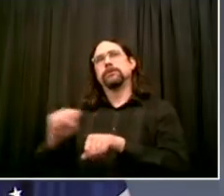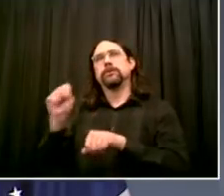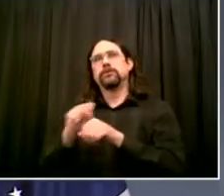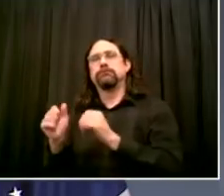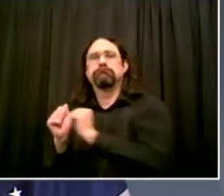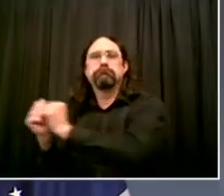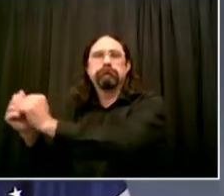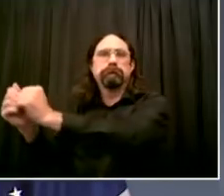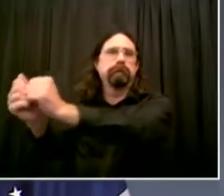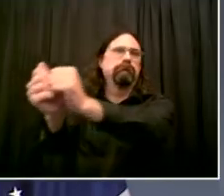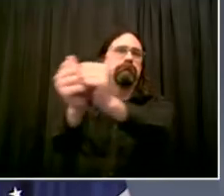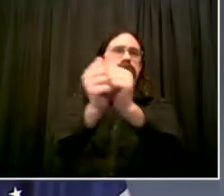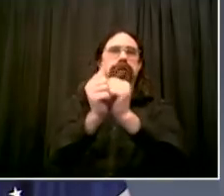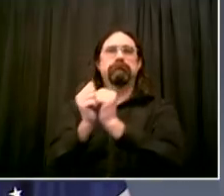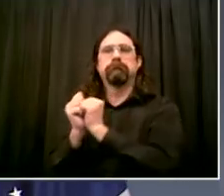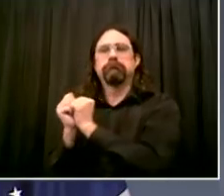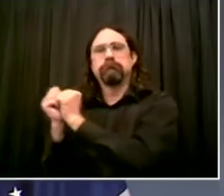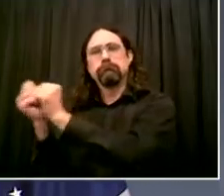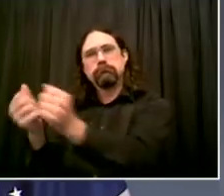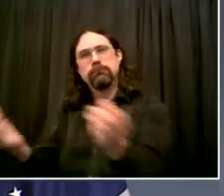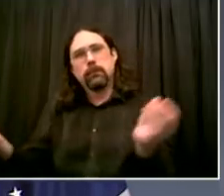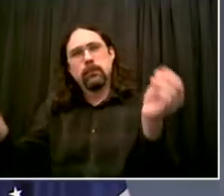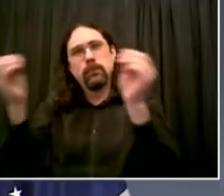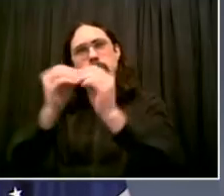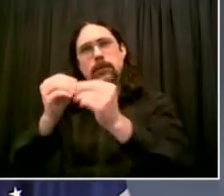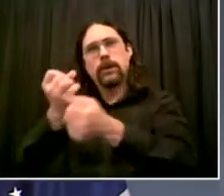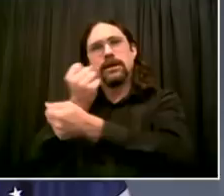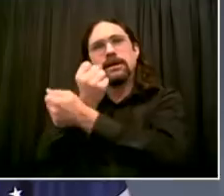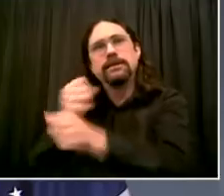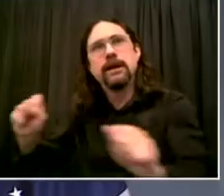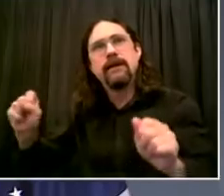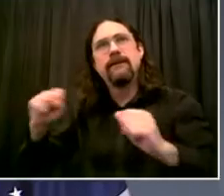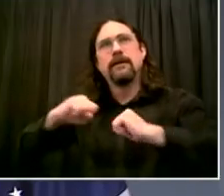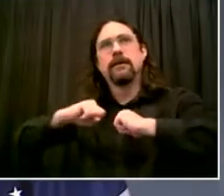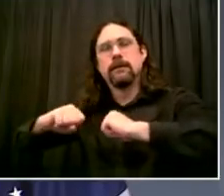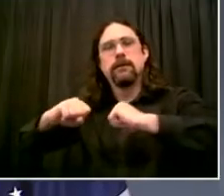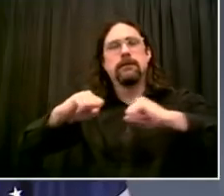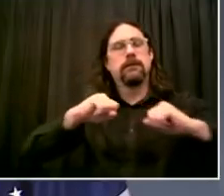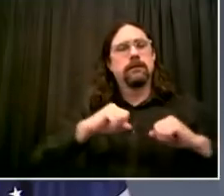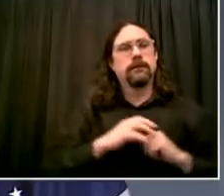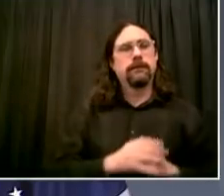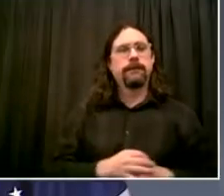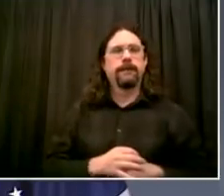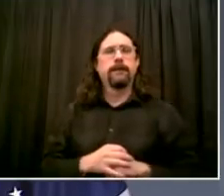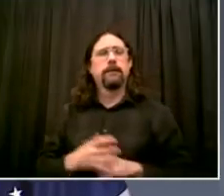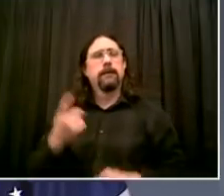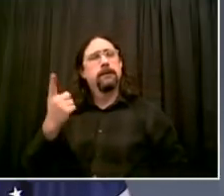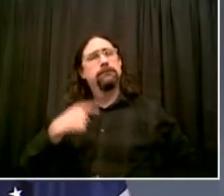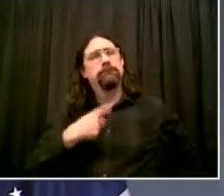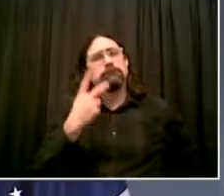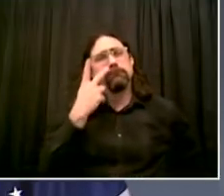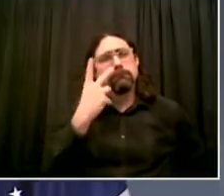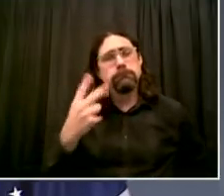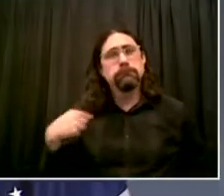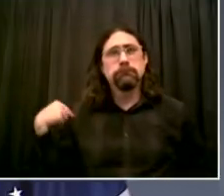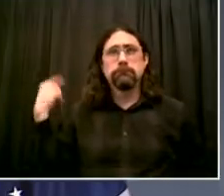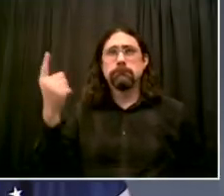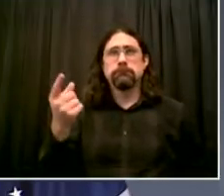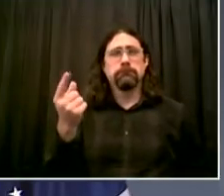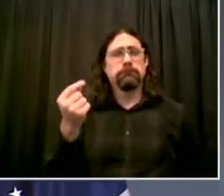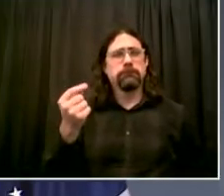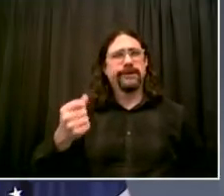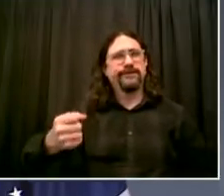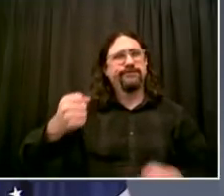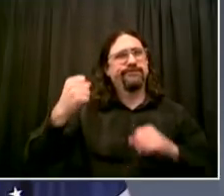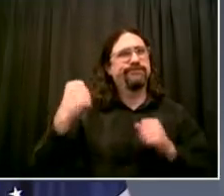authentically represent the people of our communities, that create change that government alone could never create. And that's what I want to